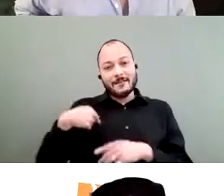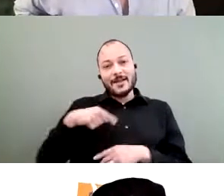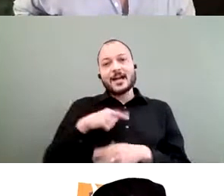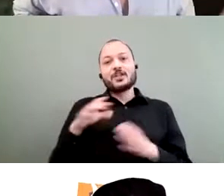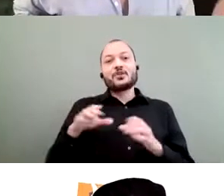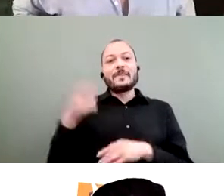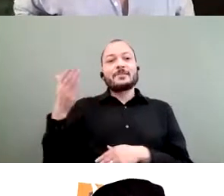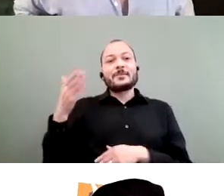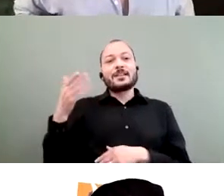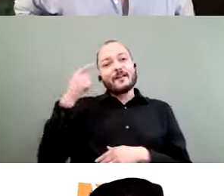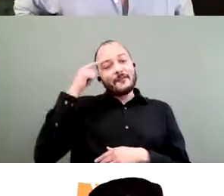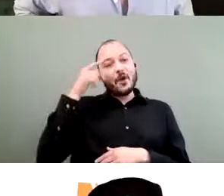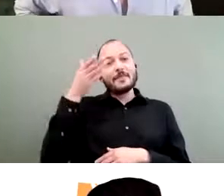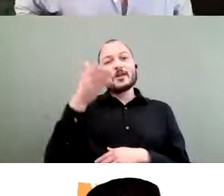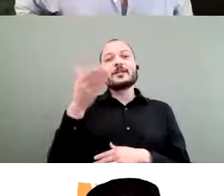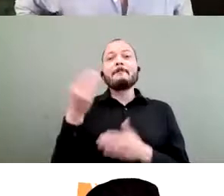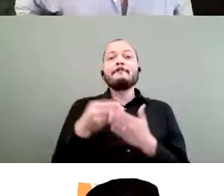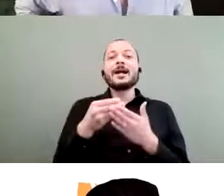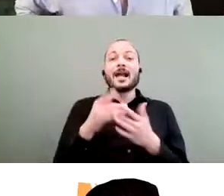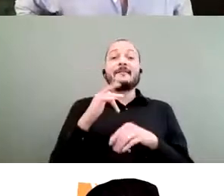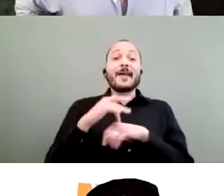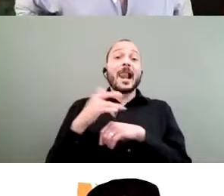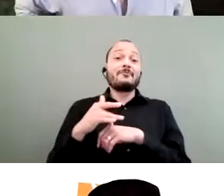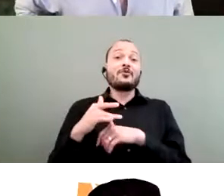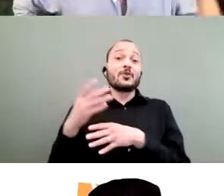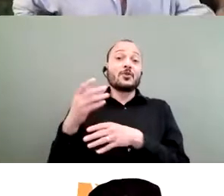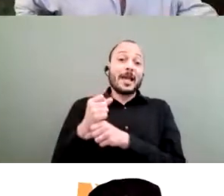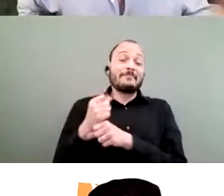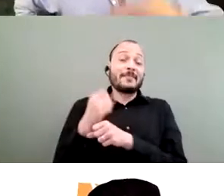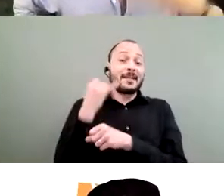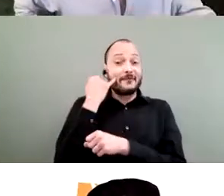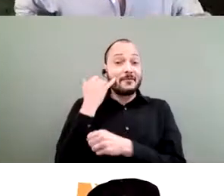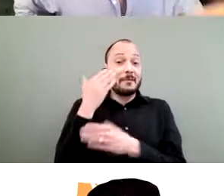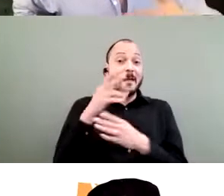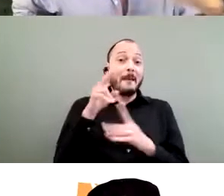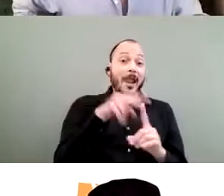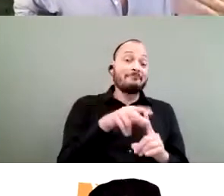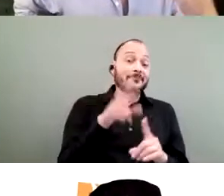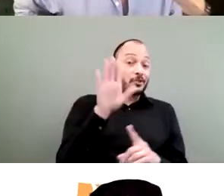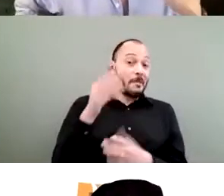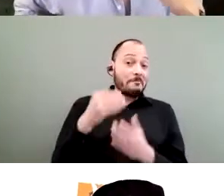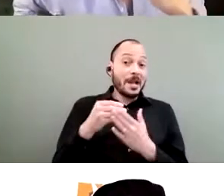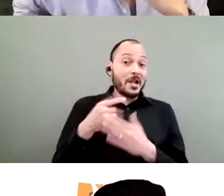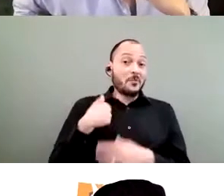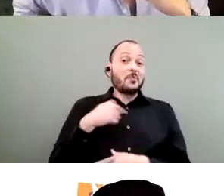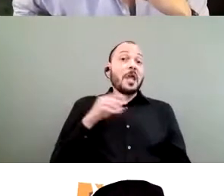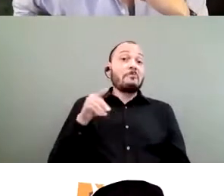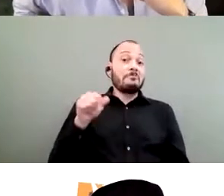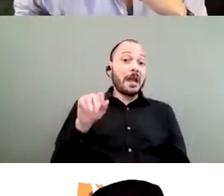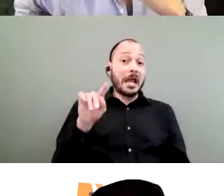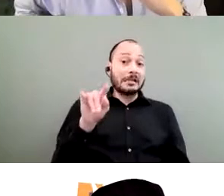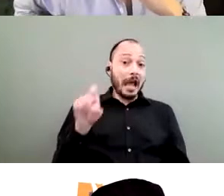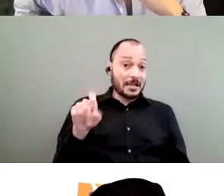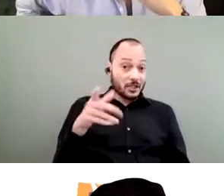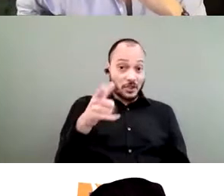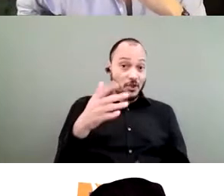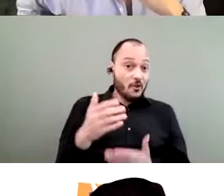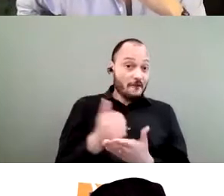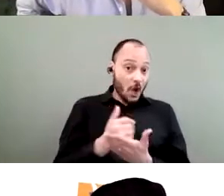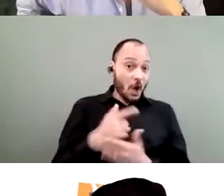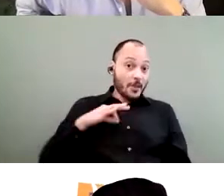money on the table. And it's your money. We pay taxes and you've earned these credits. And